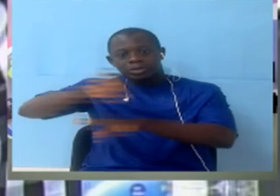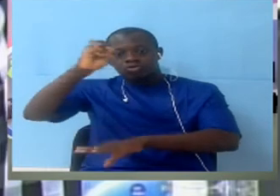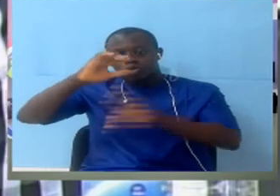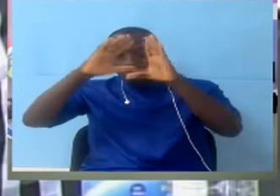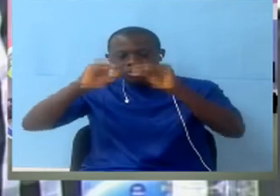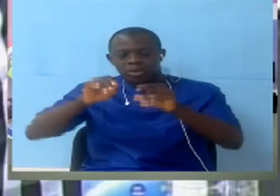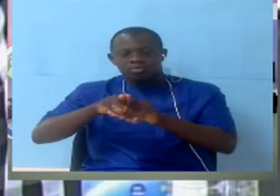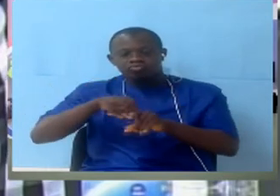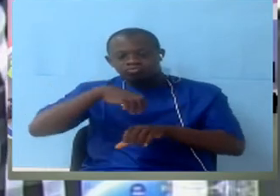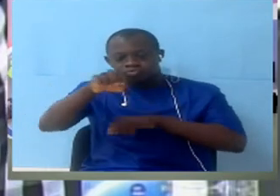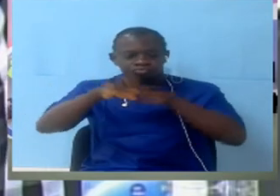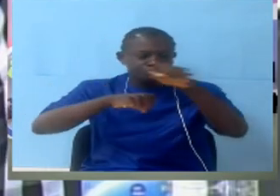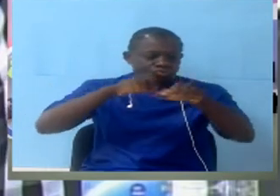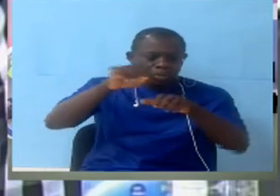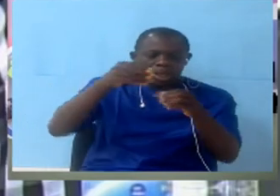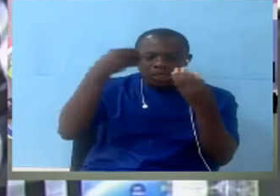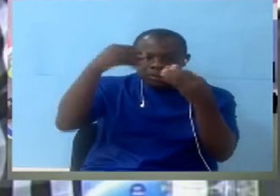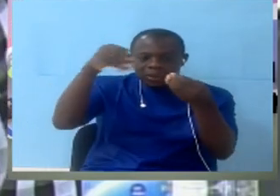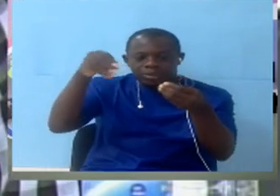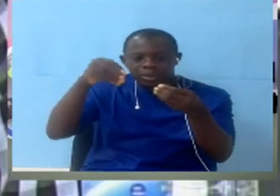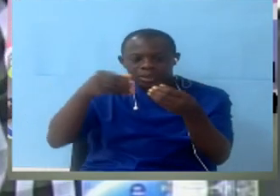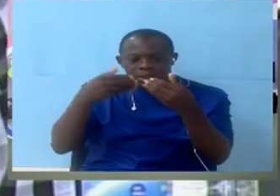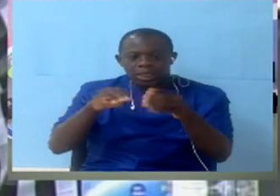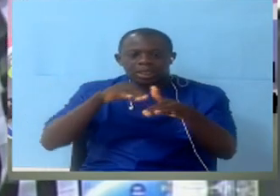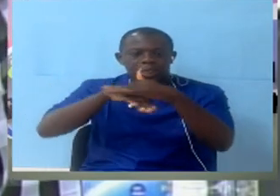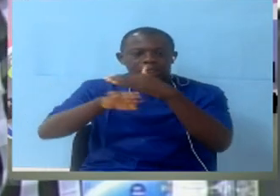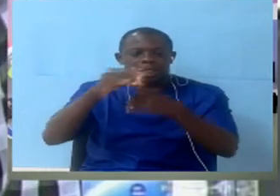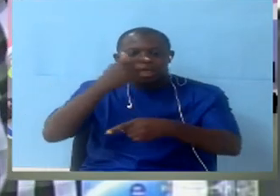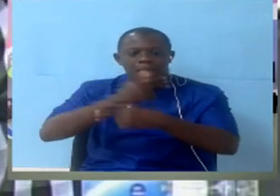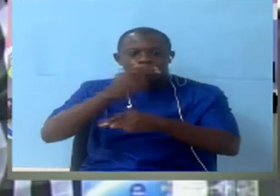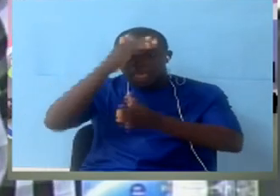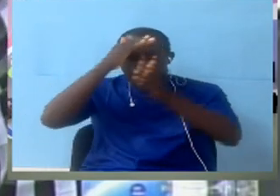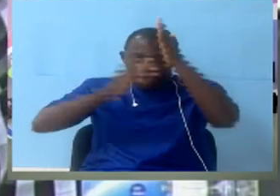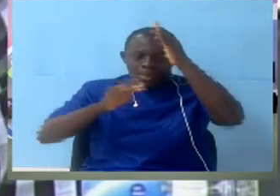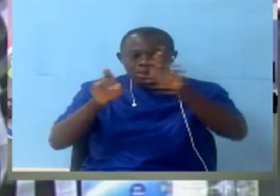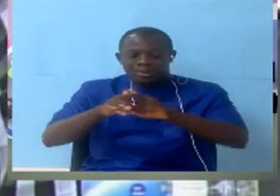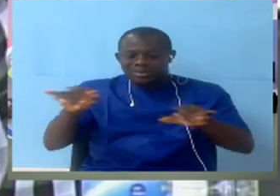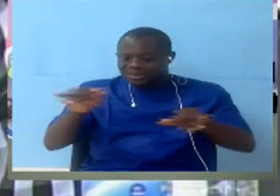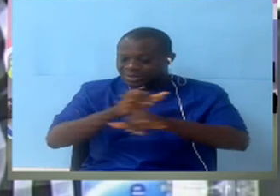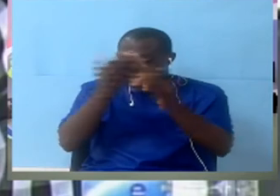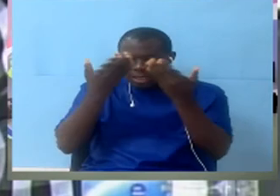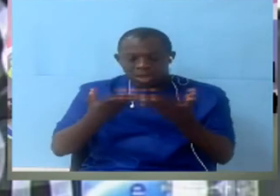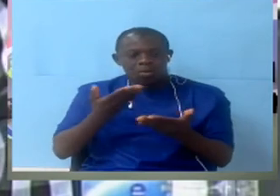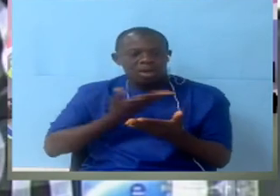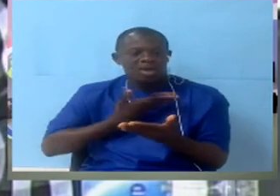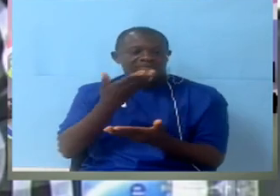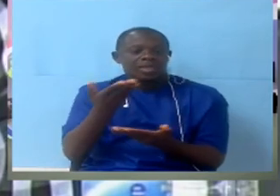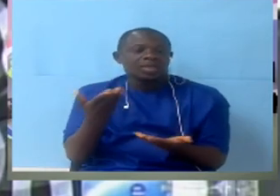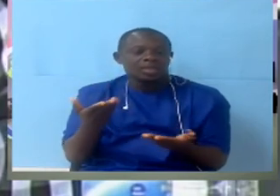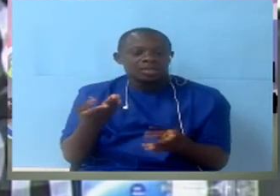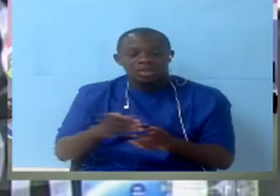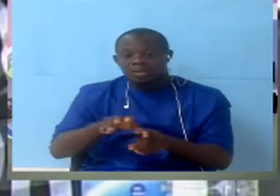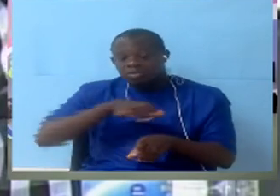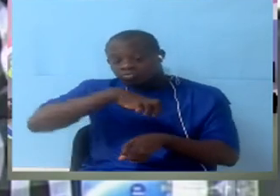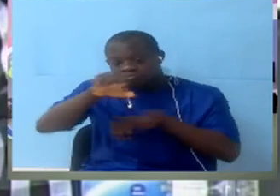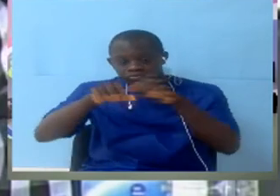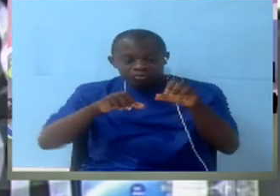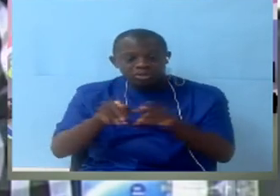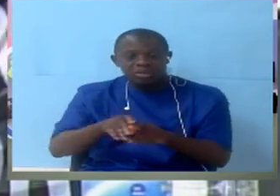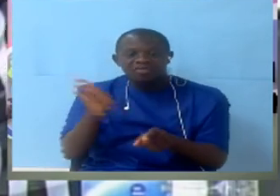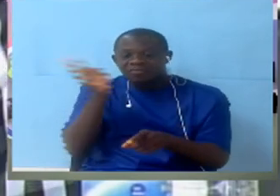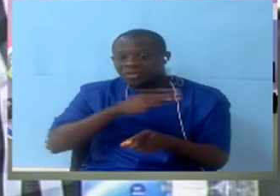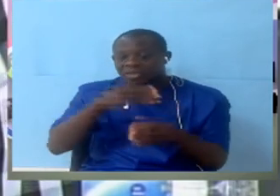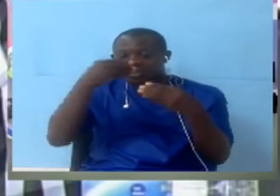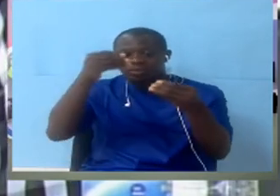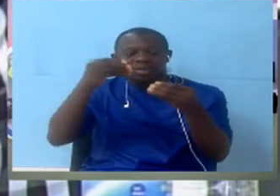false certificate senior officers within the army. Han say bi ye in the army and false certificates. Still they are there and they still hold those false certificates. You know. With